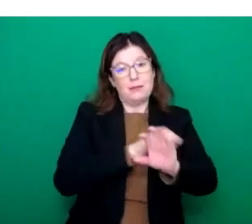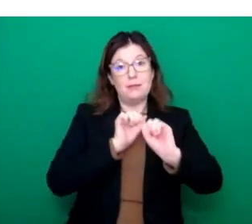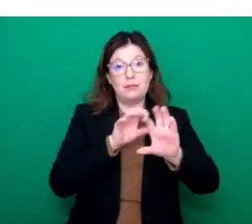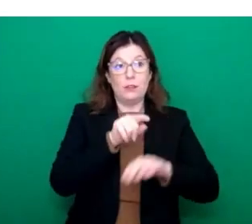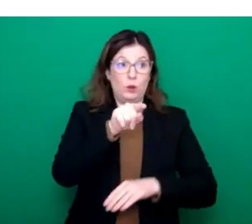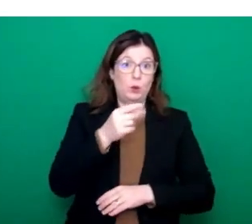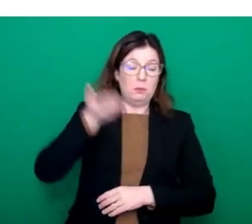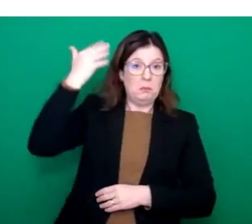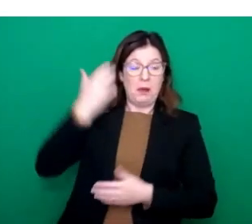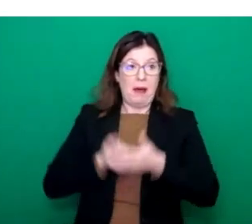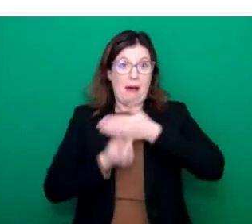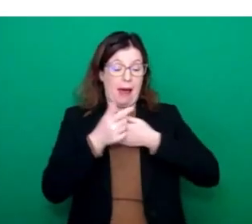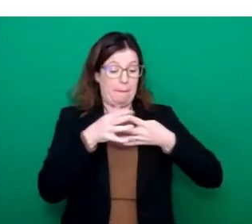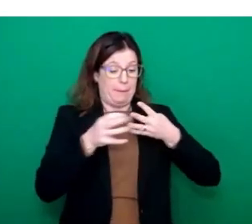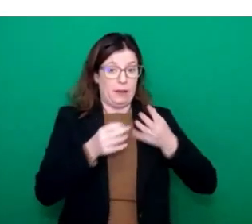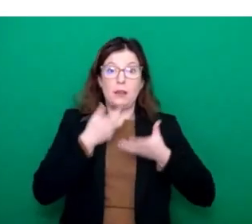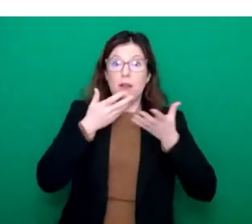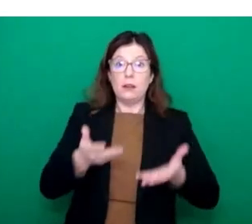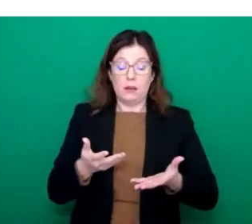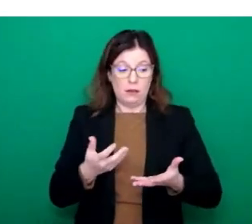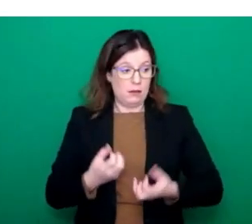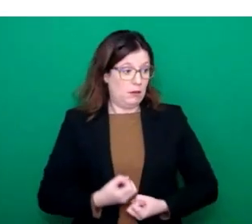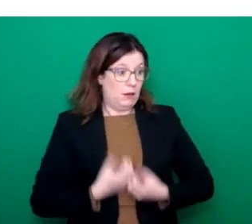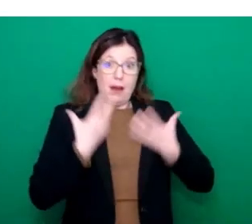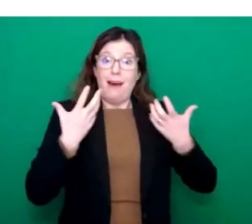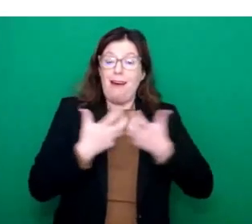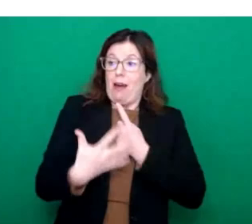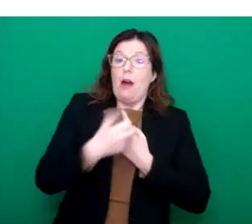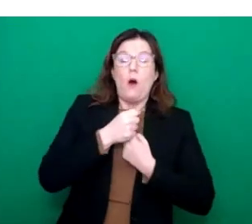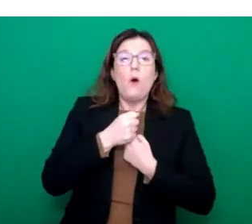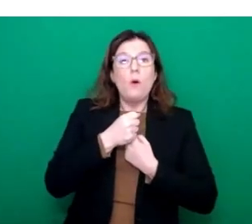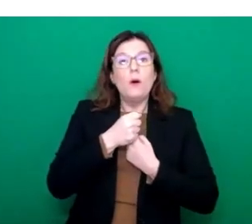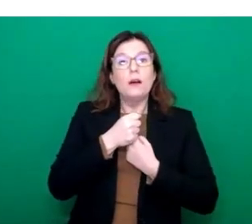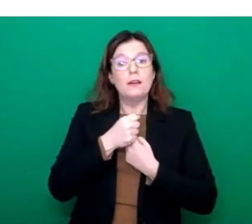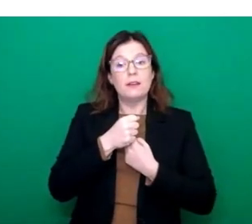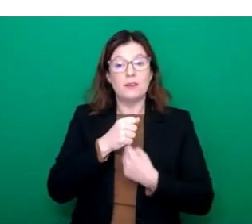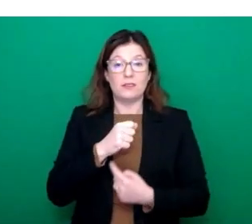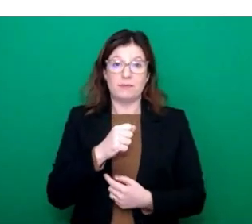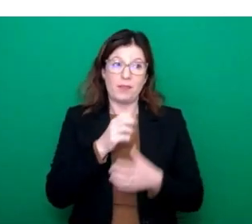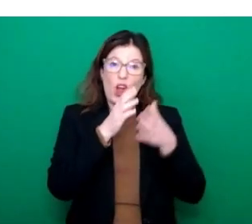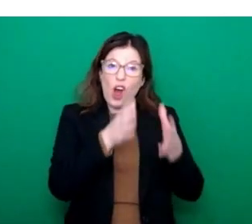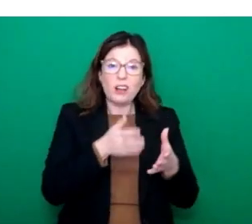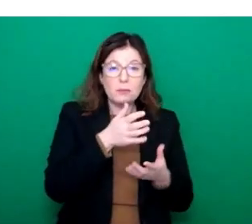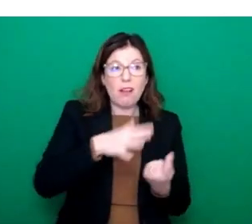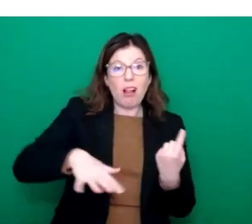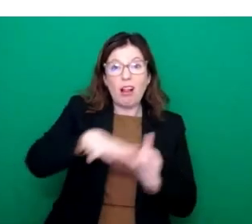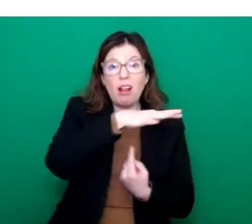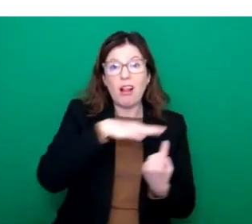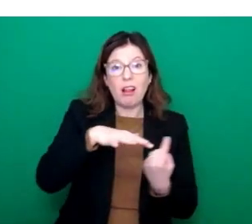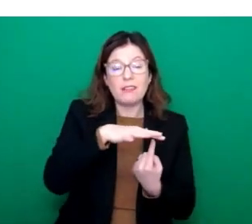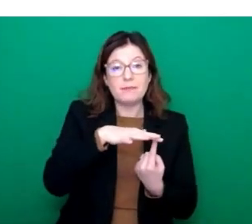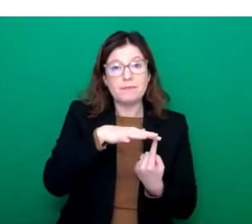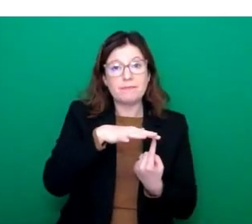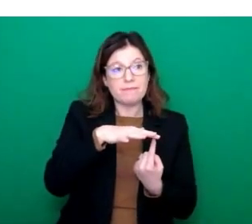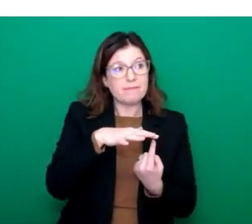been, how they may manifest themselves in hospital, because a hospital, for many people, for